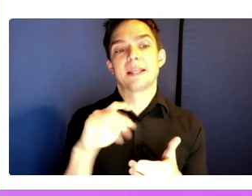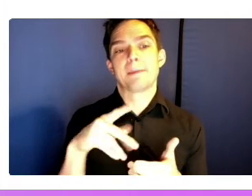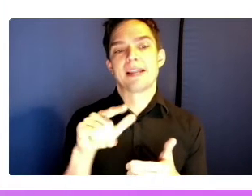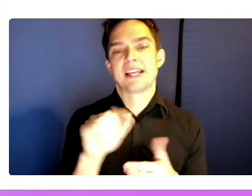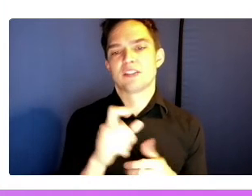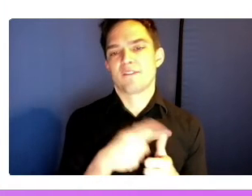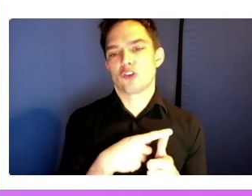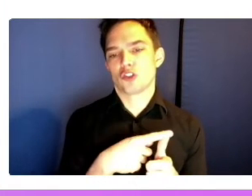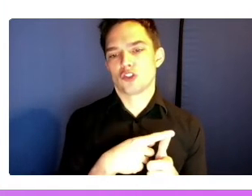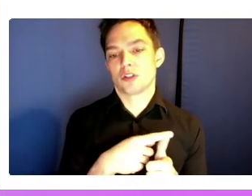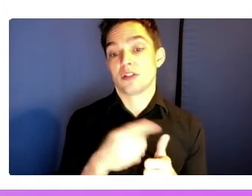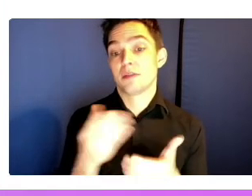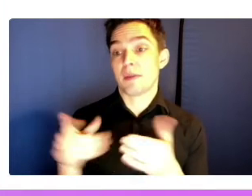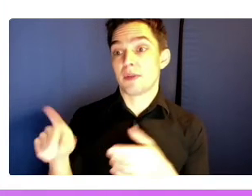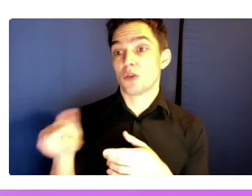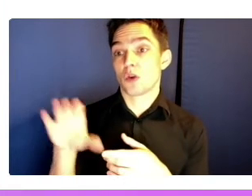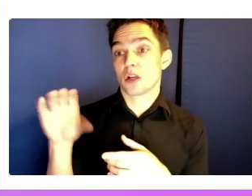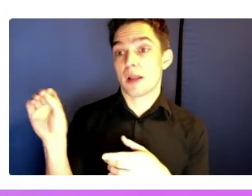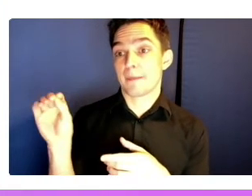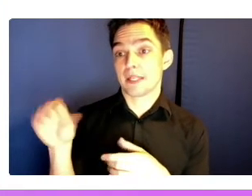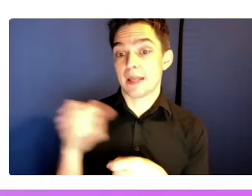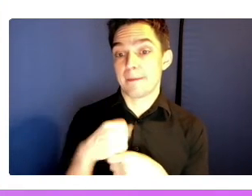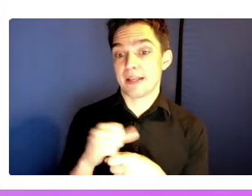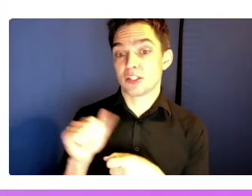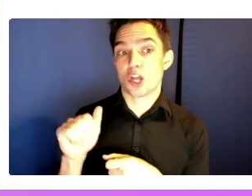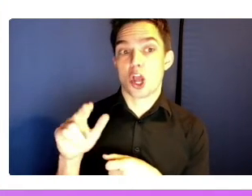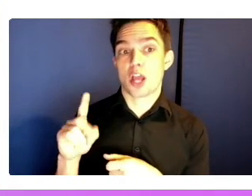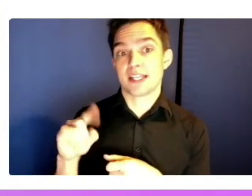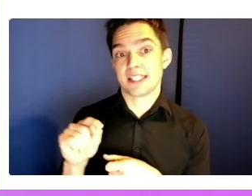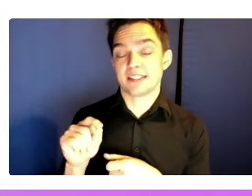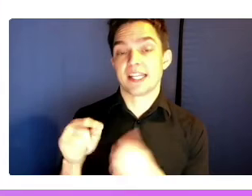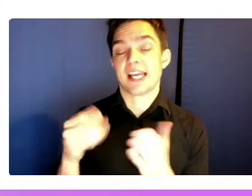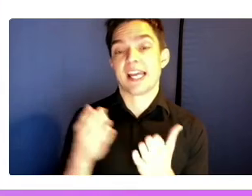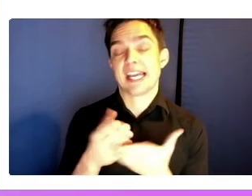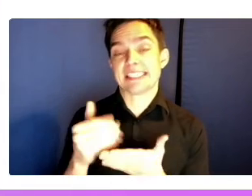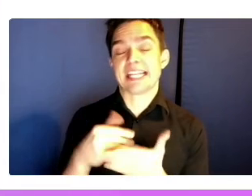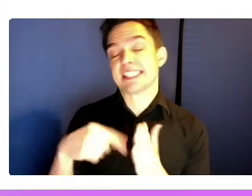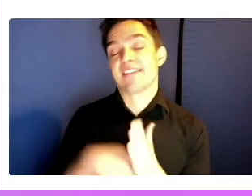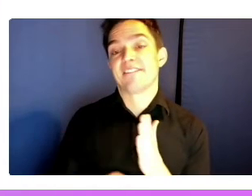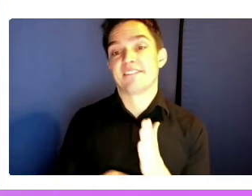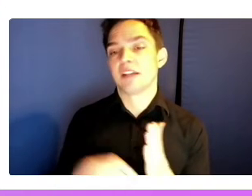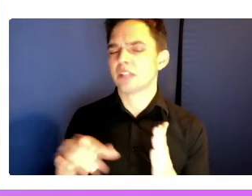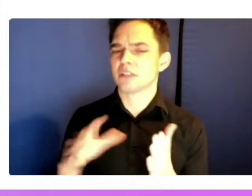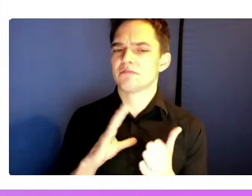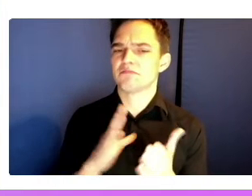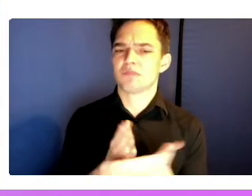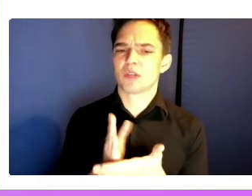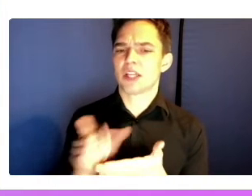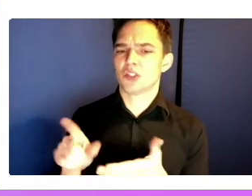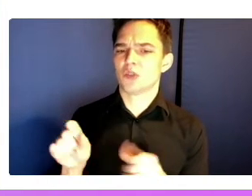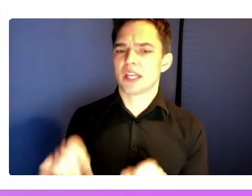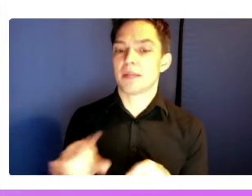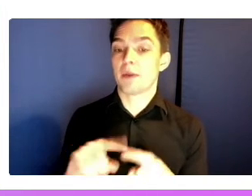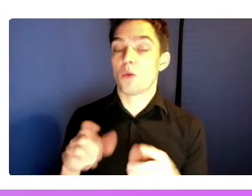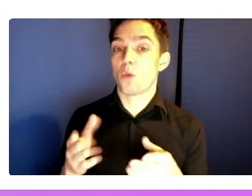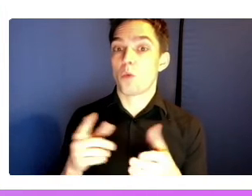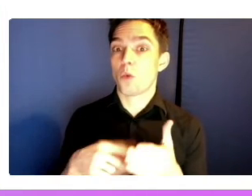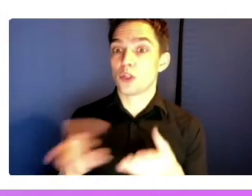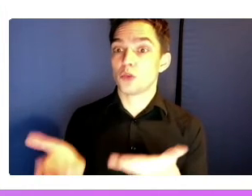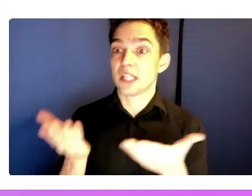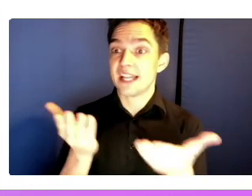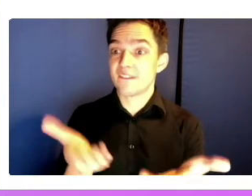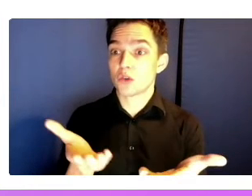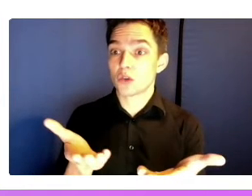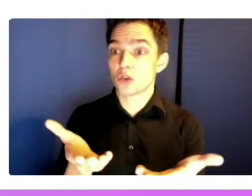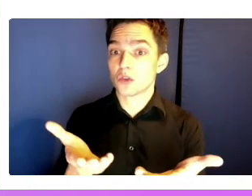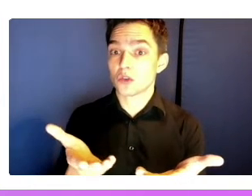maybe a company that makes audits, extensive audits. That's okay. You can do that. But what you deliver, think about what you